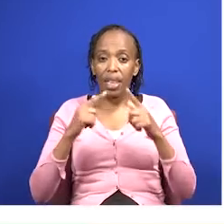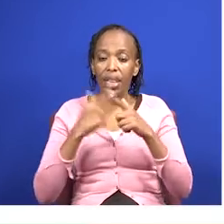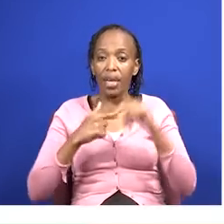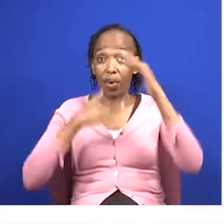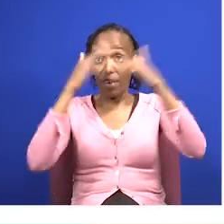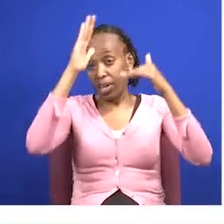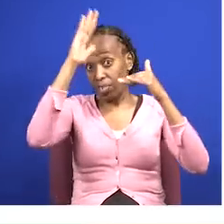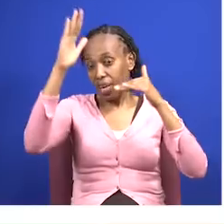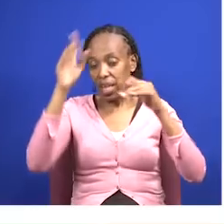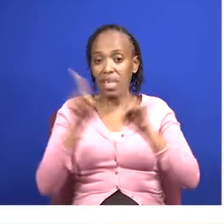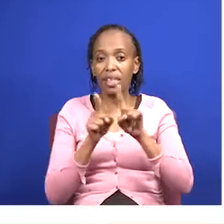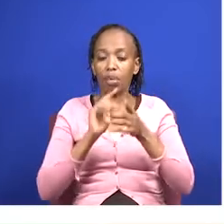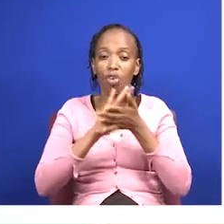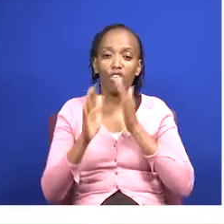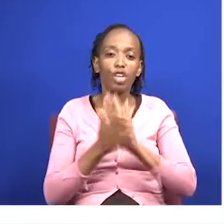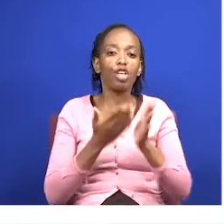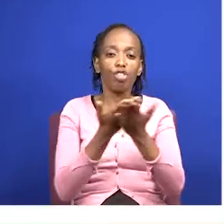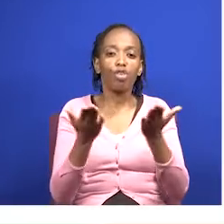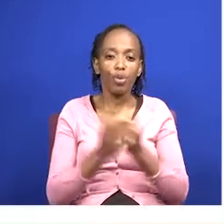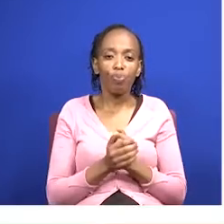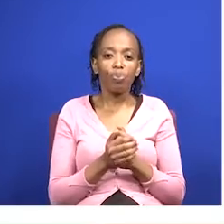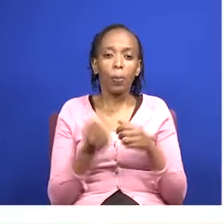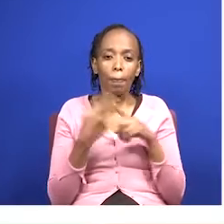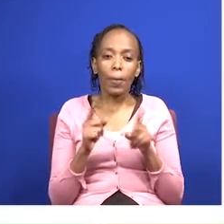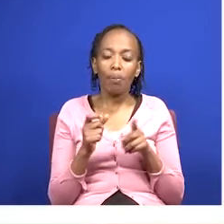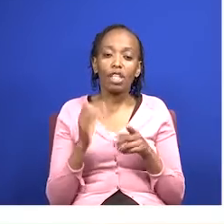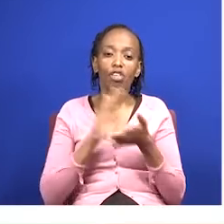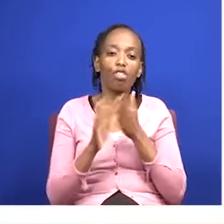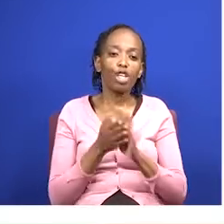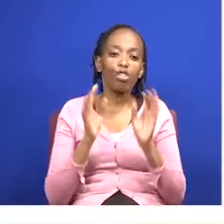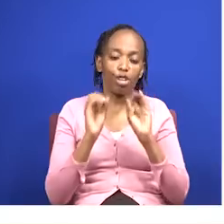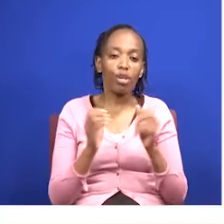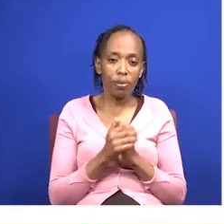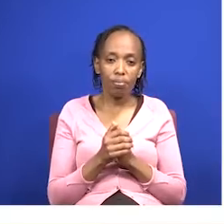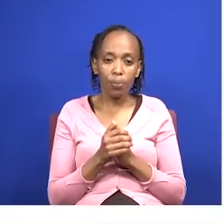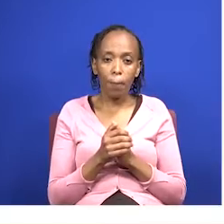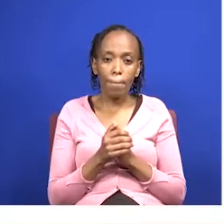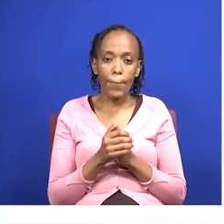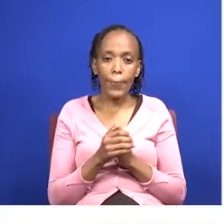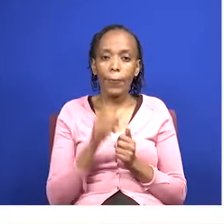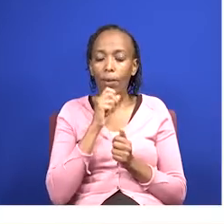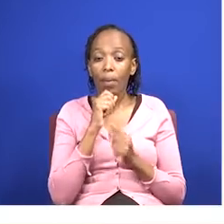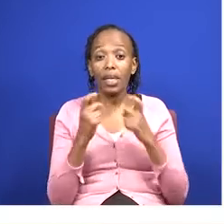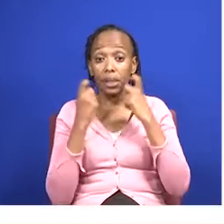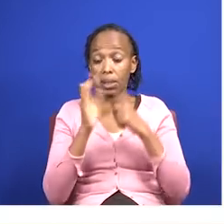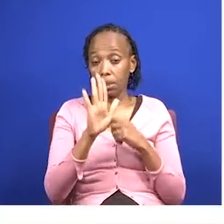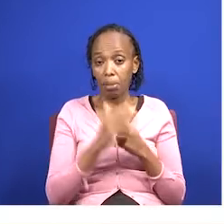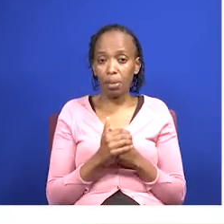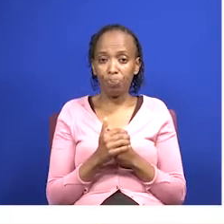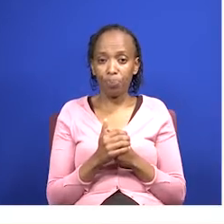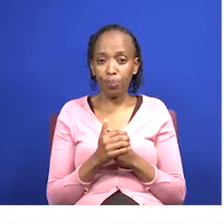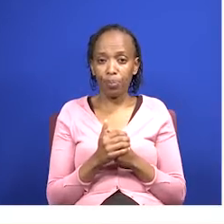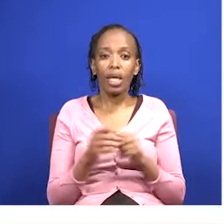heavenly Father will also forgive you. But if you don't forgive men their